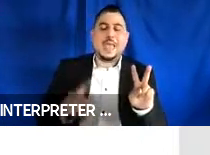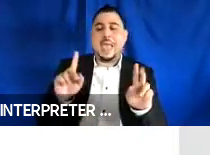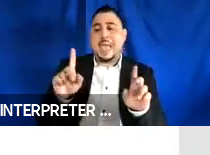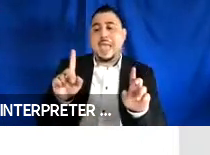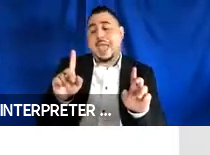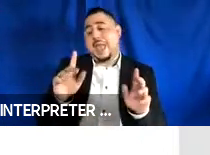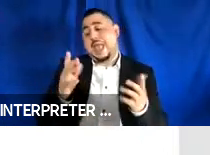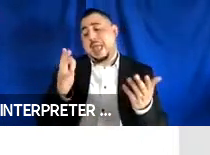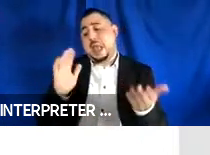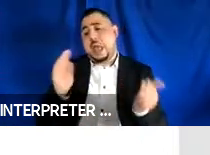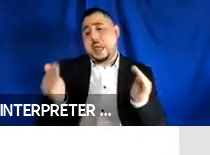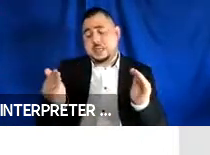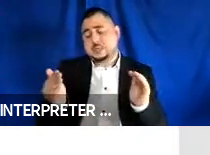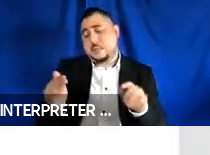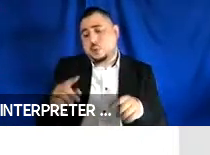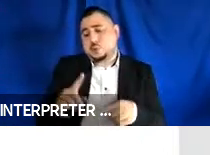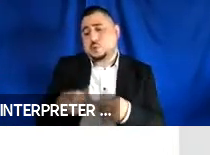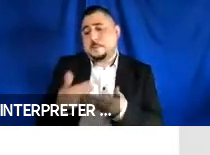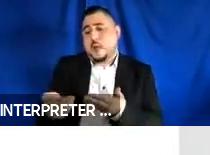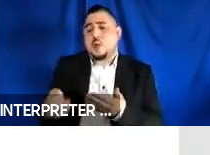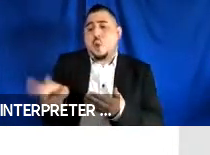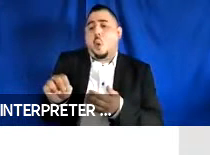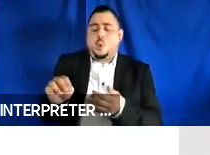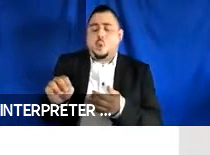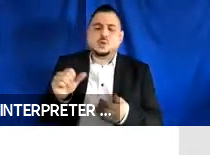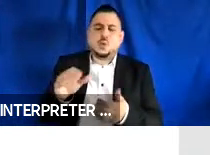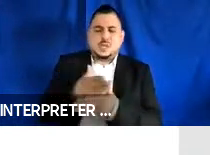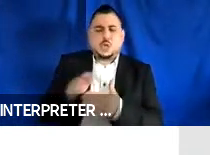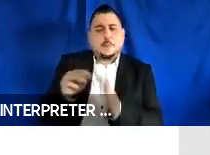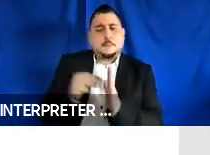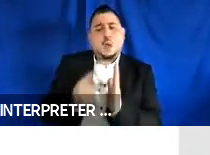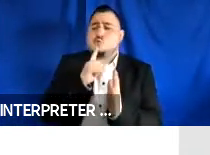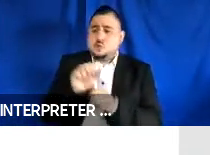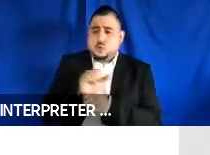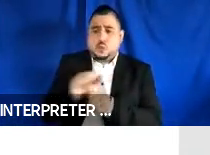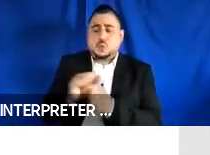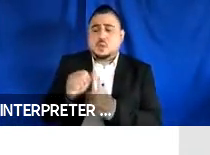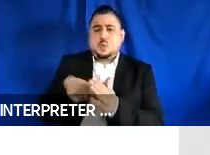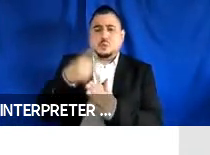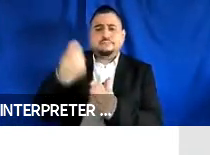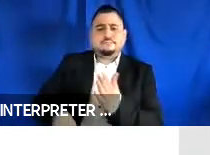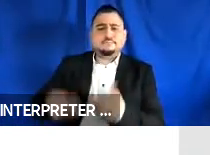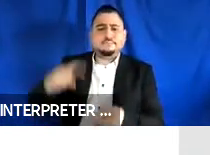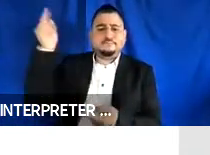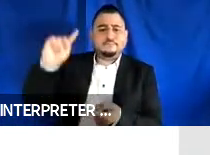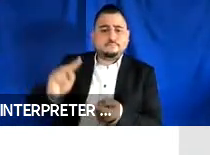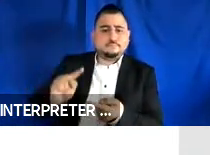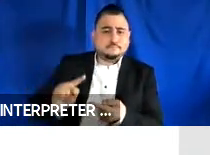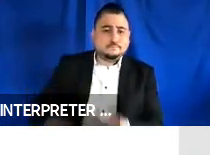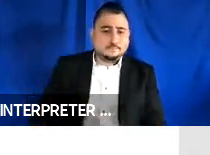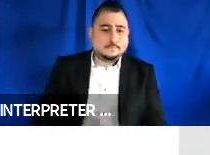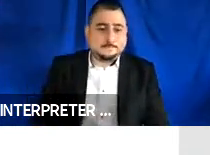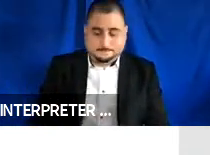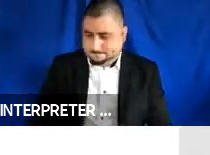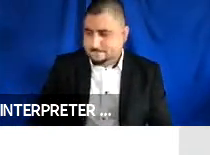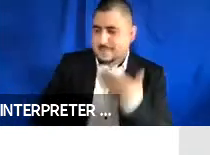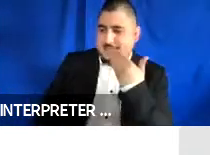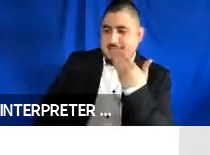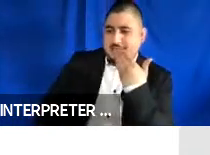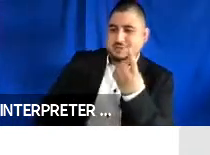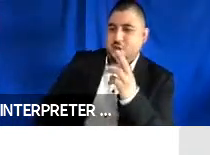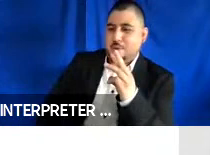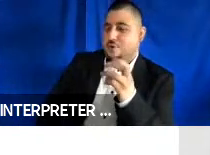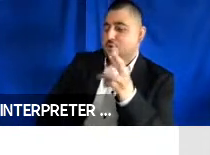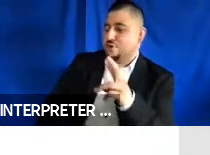to needing to purchase your own. So that sharing model does help cut the cost a bit. Thank you, Dr. Brewer. Back to you,